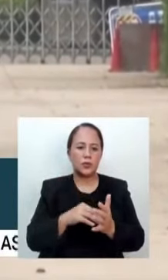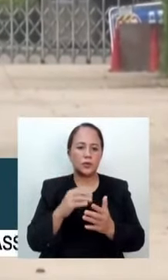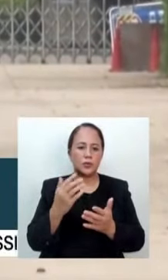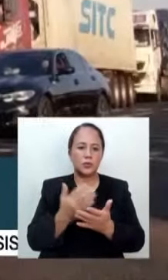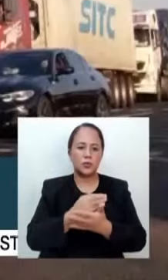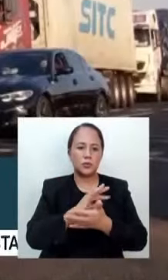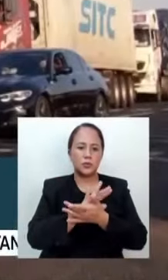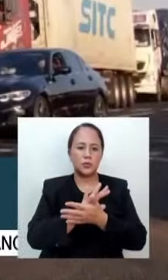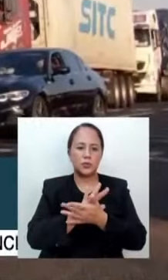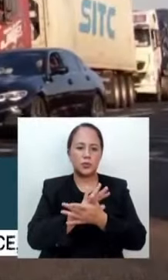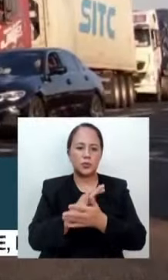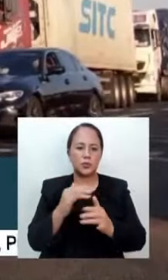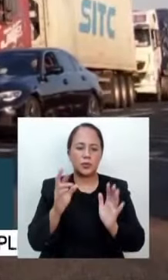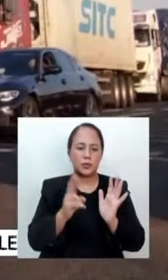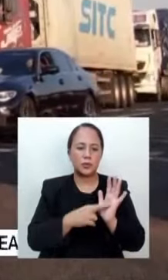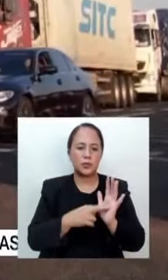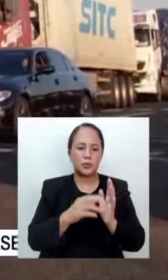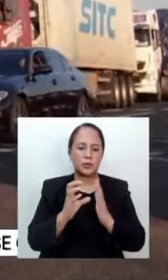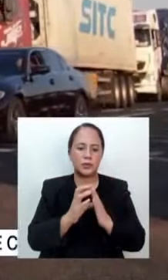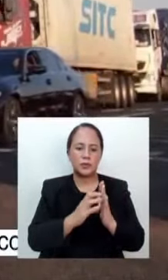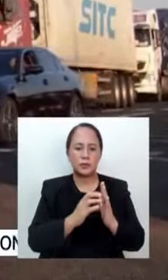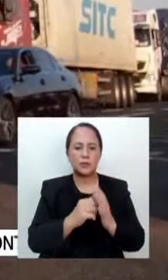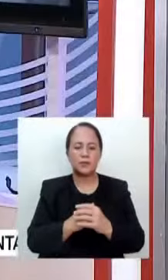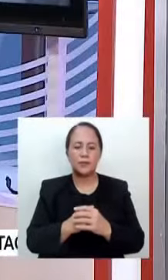cases were also recorded in the city.